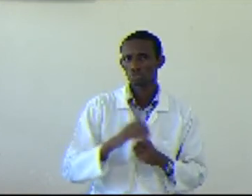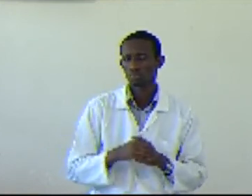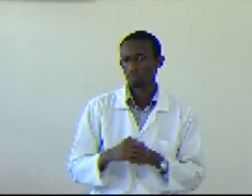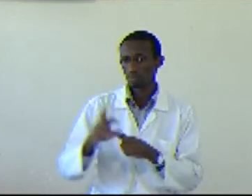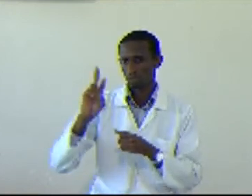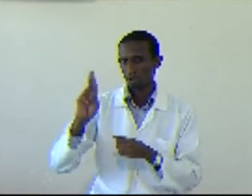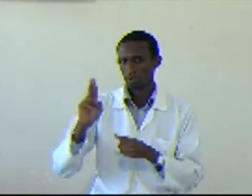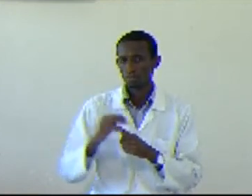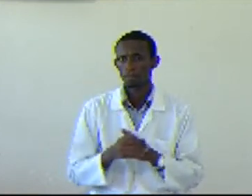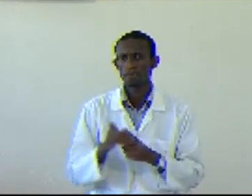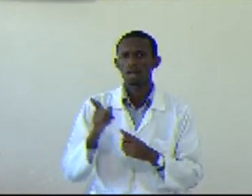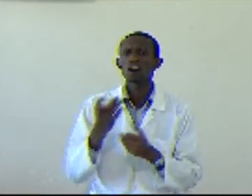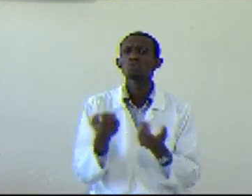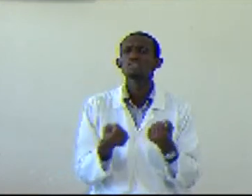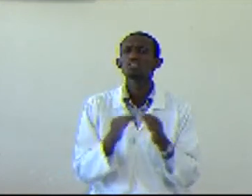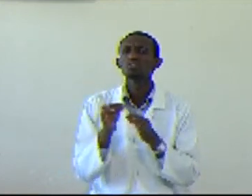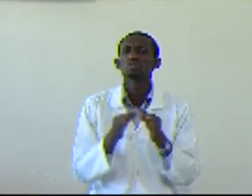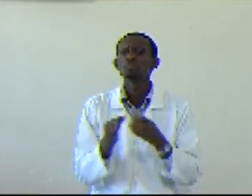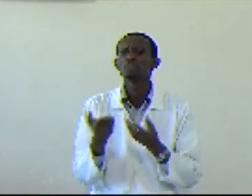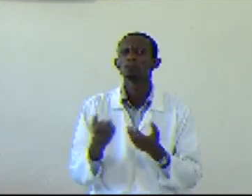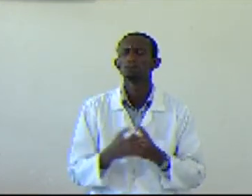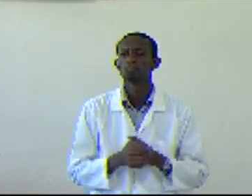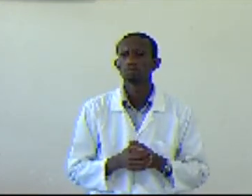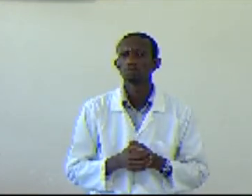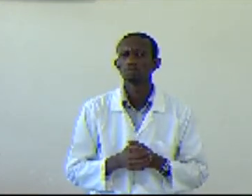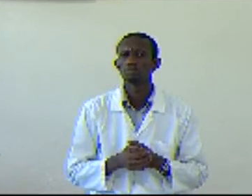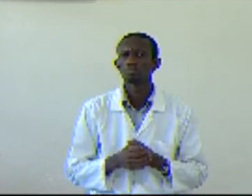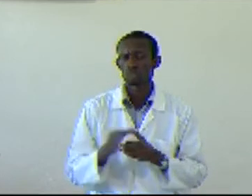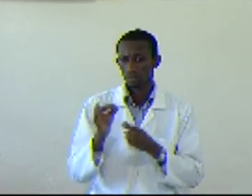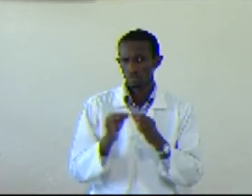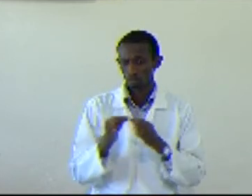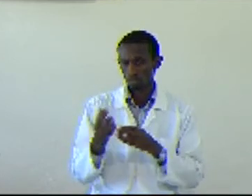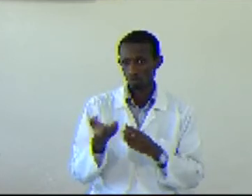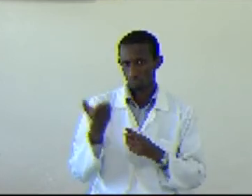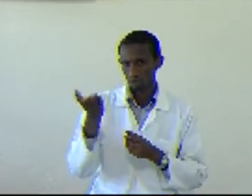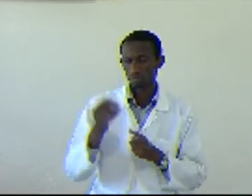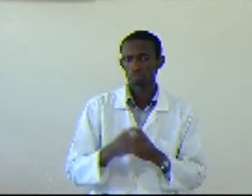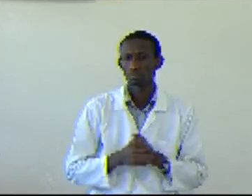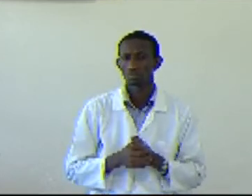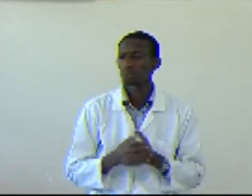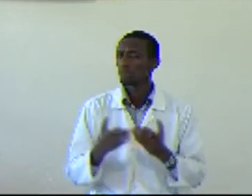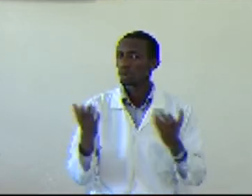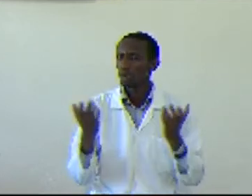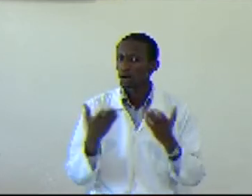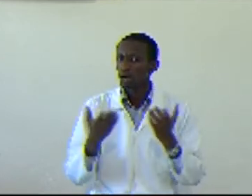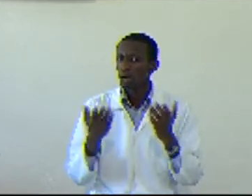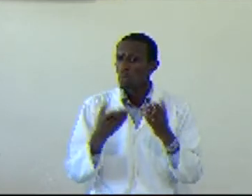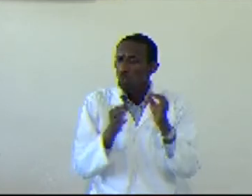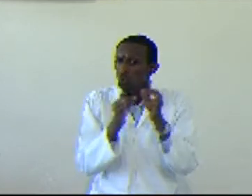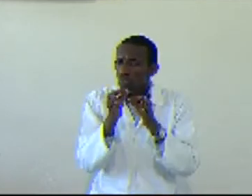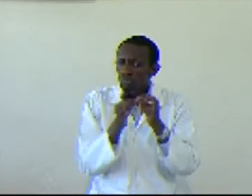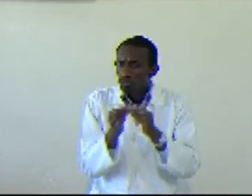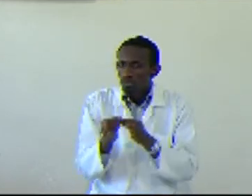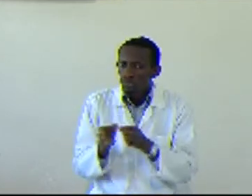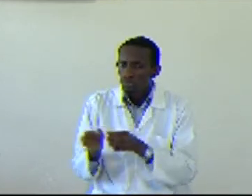as the expression, so as the expression of how to determine the current. So the current by